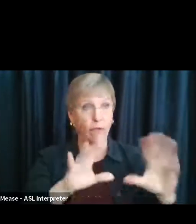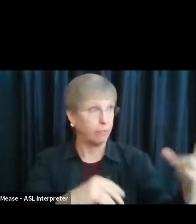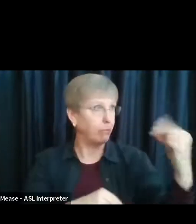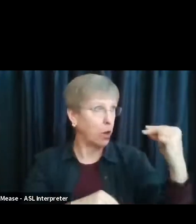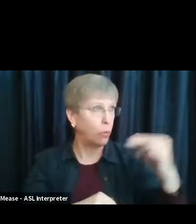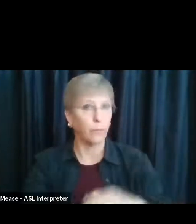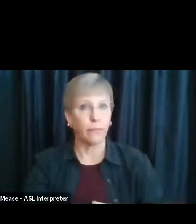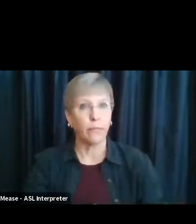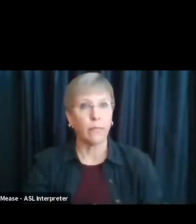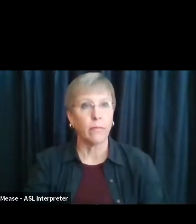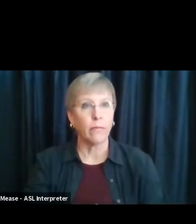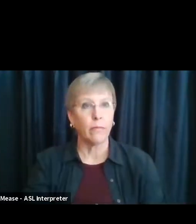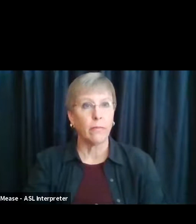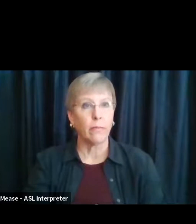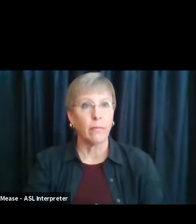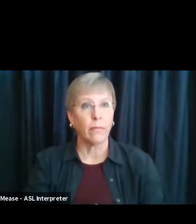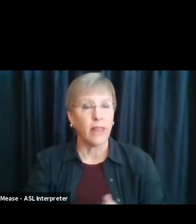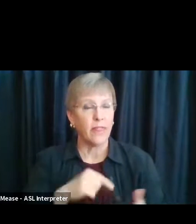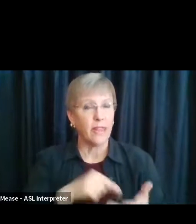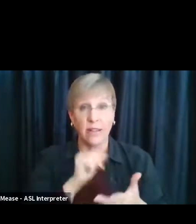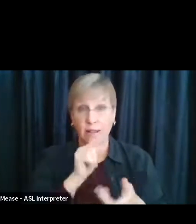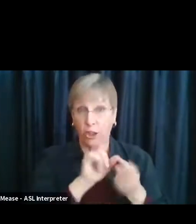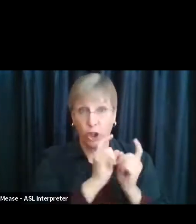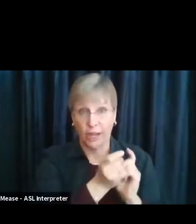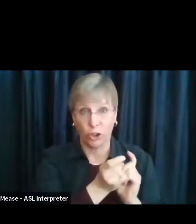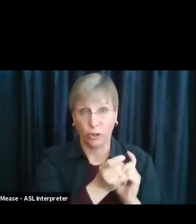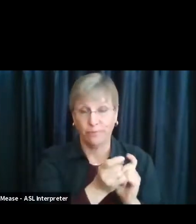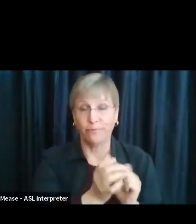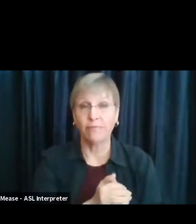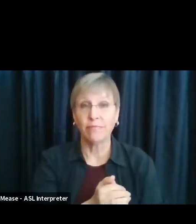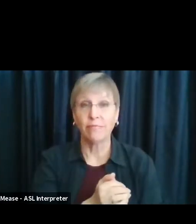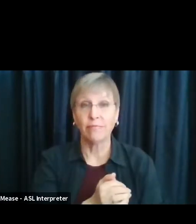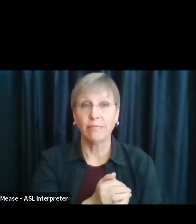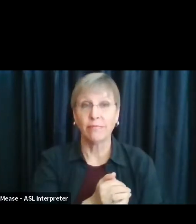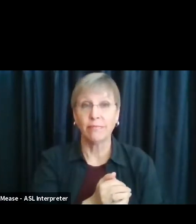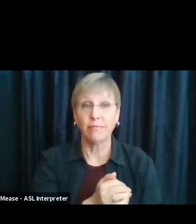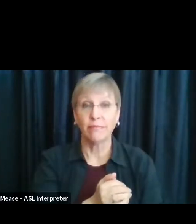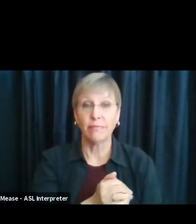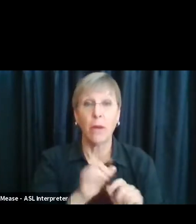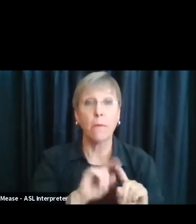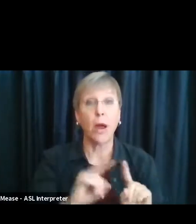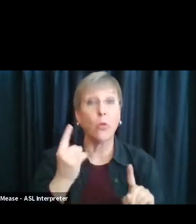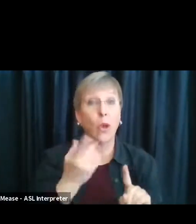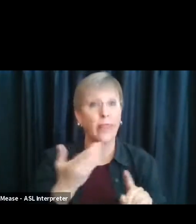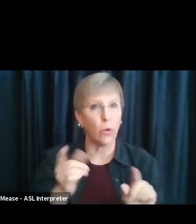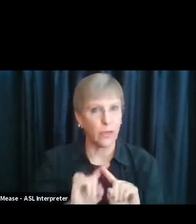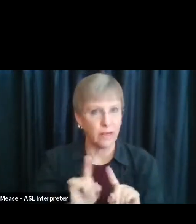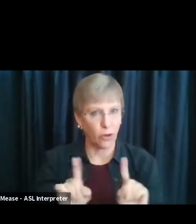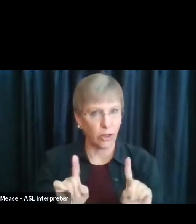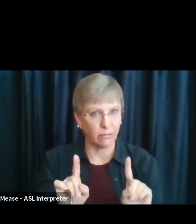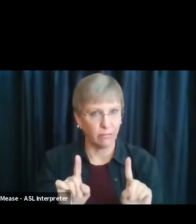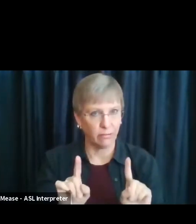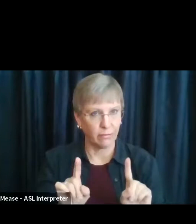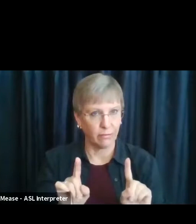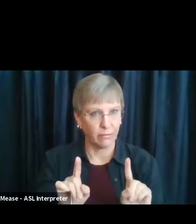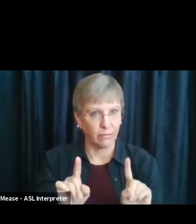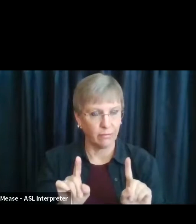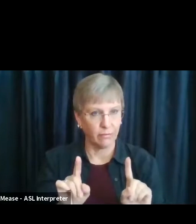no. So this didn't change. But one thing was different. The